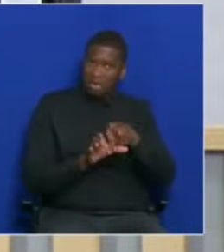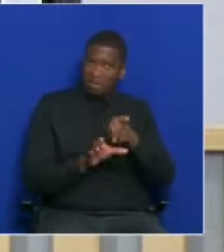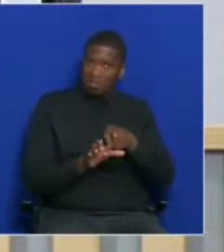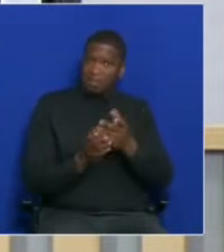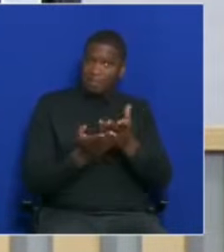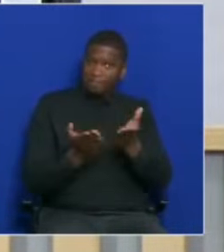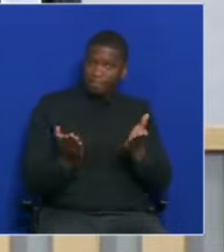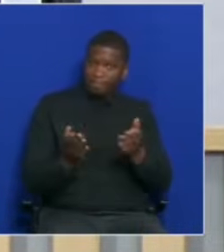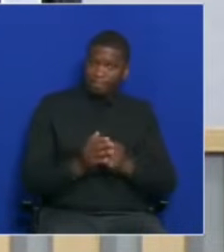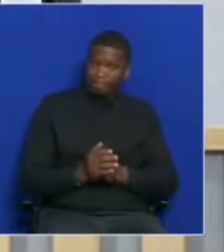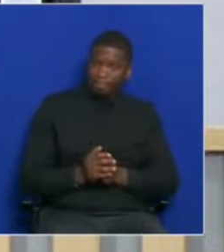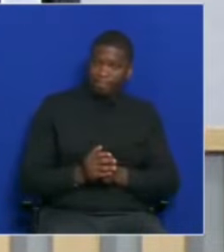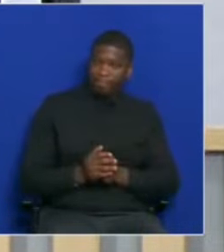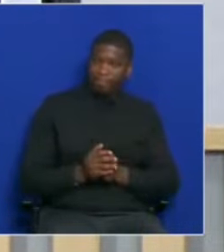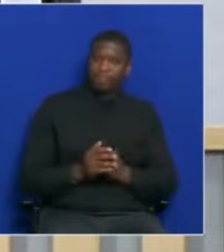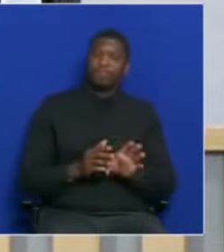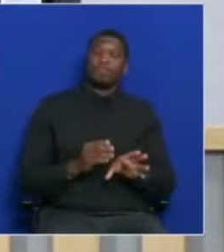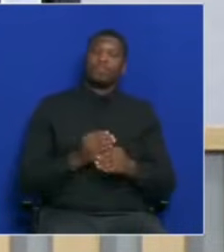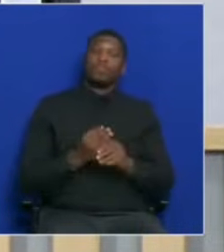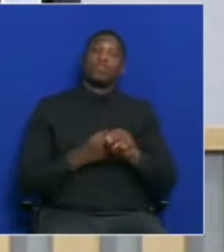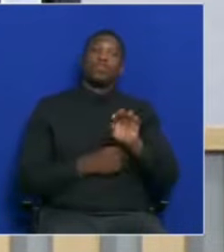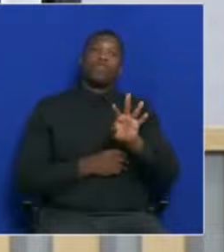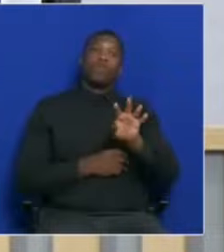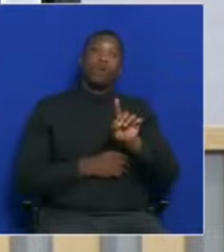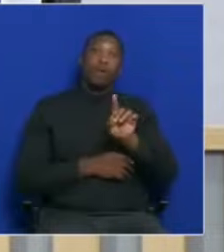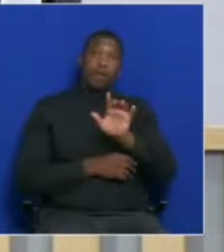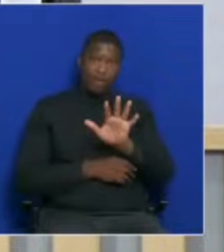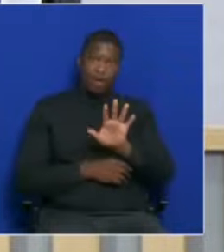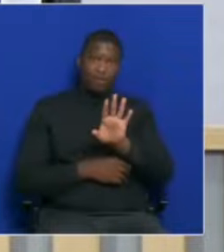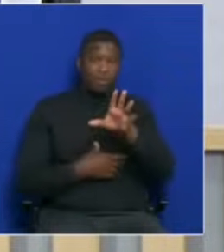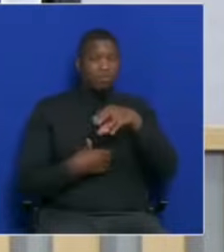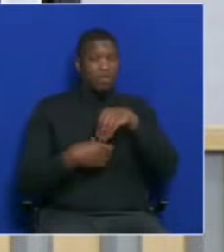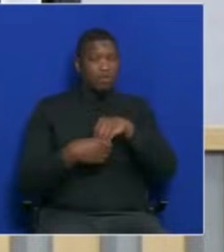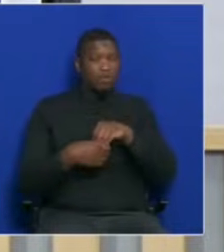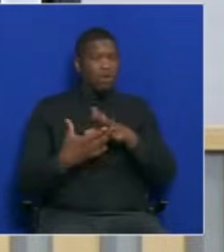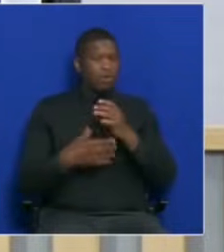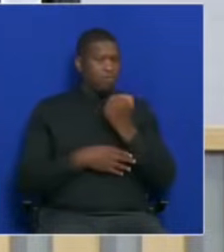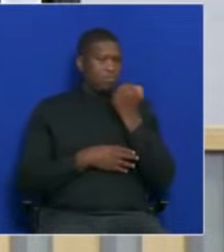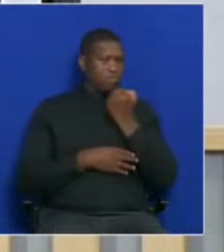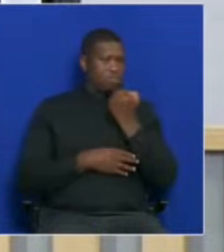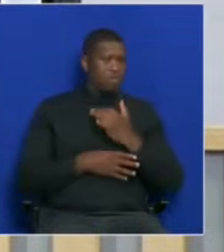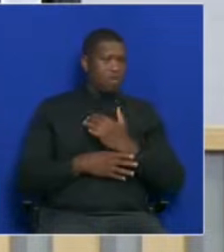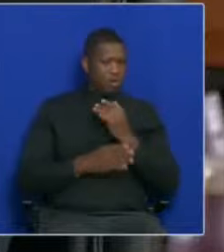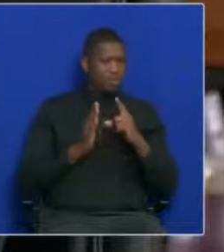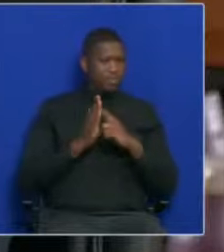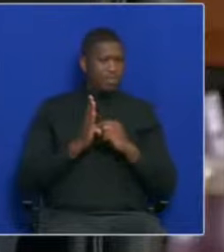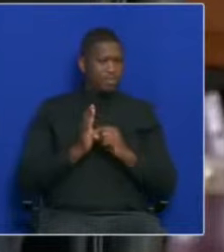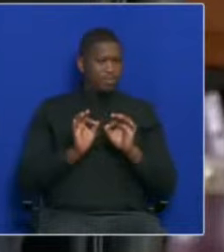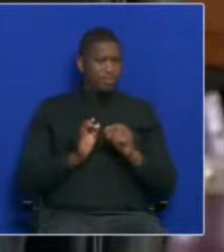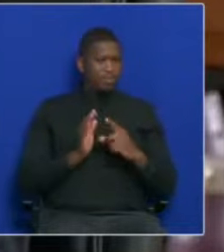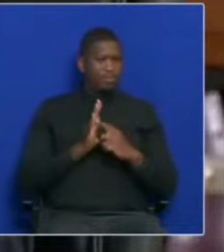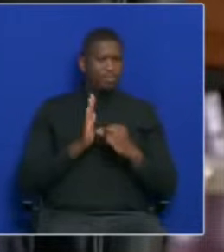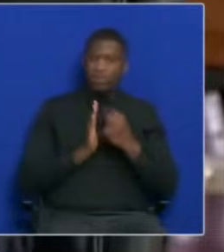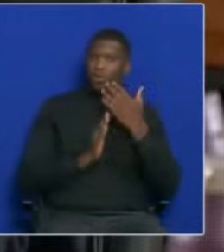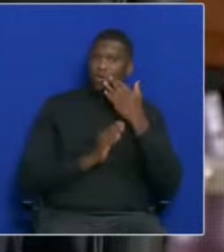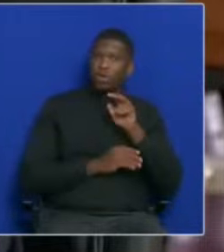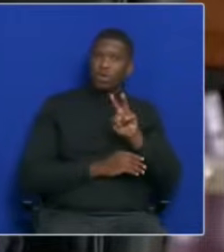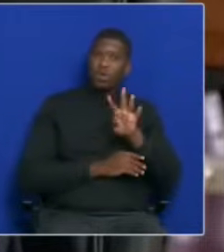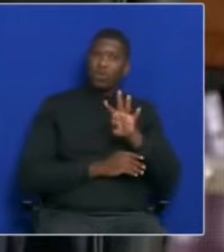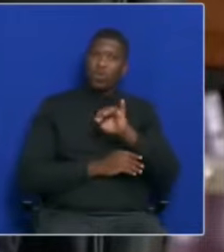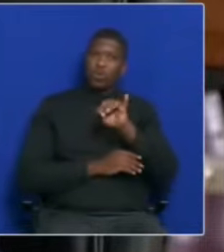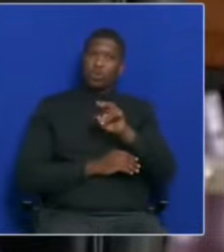At 415, my apologies, let me just place the date on record. This 24 July at